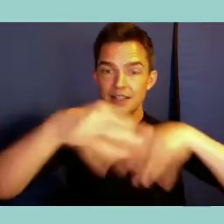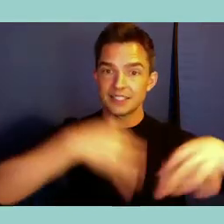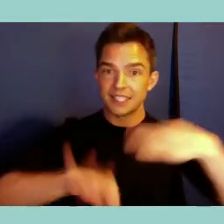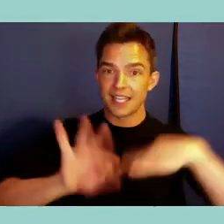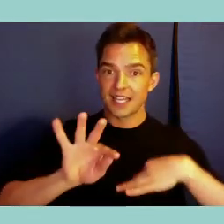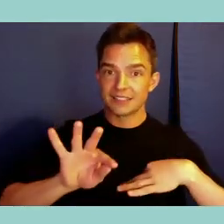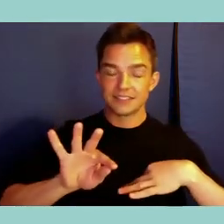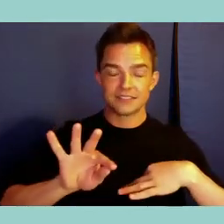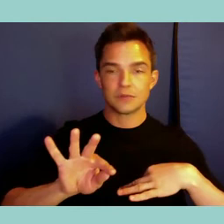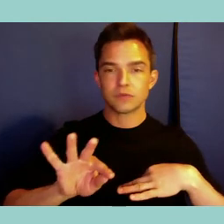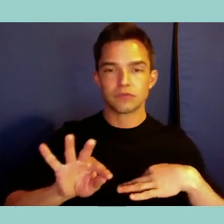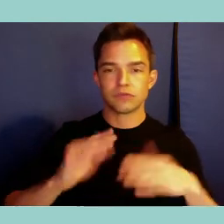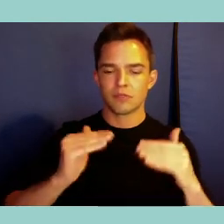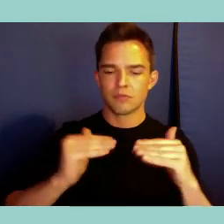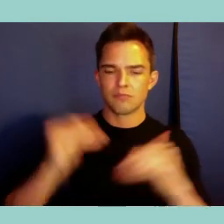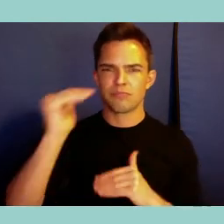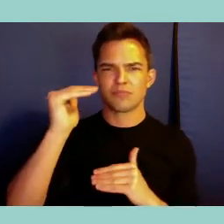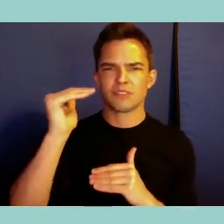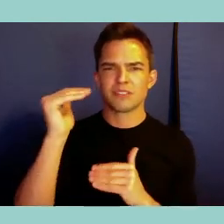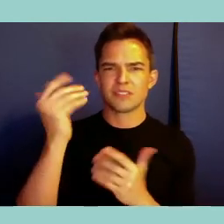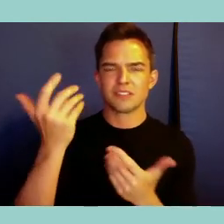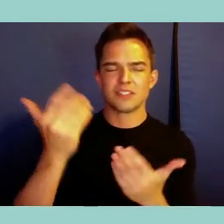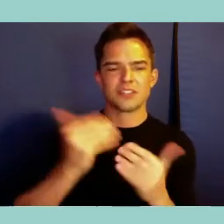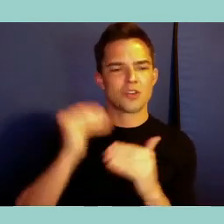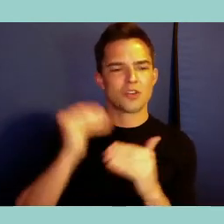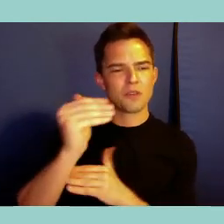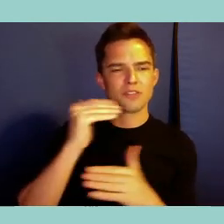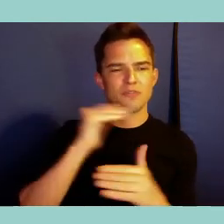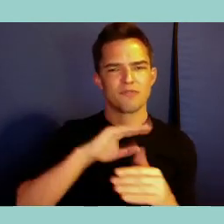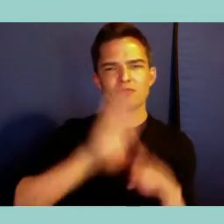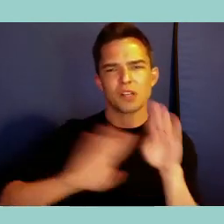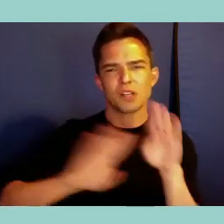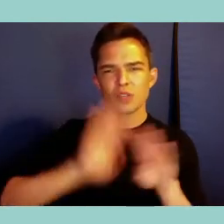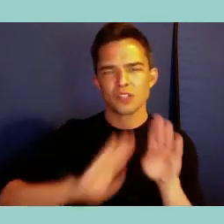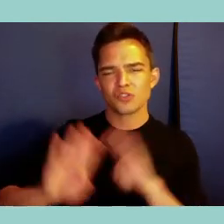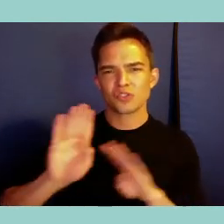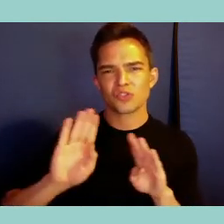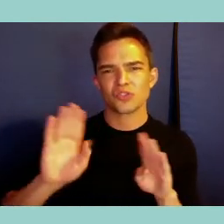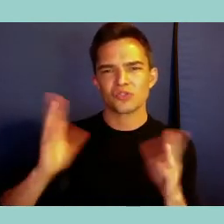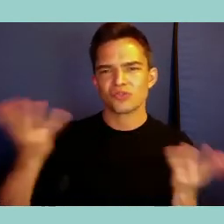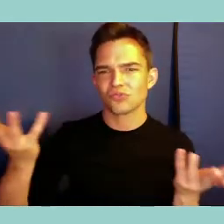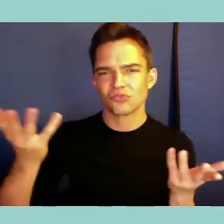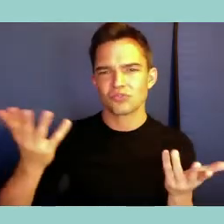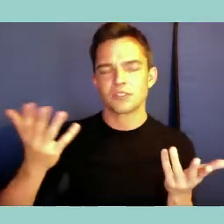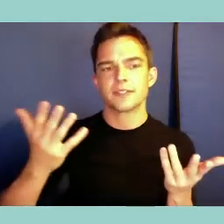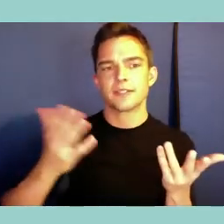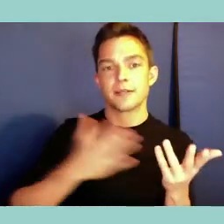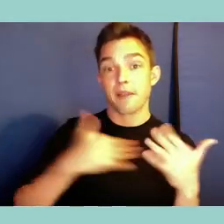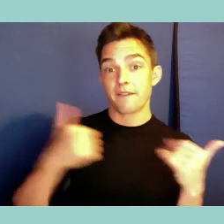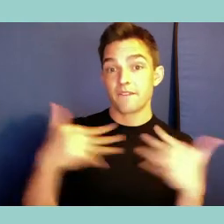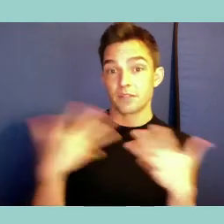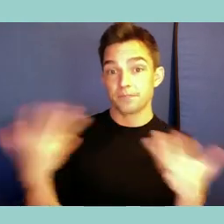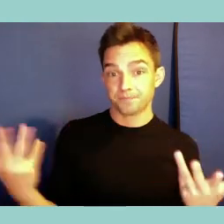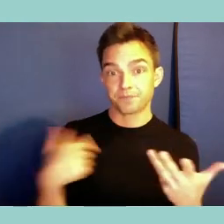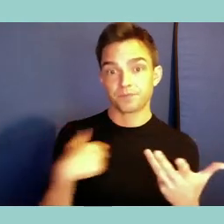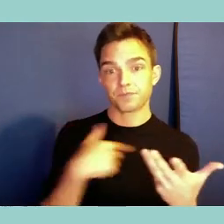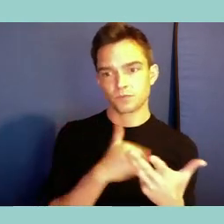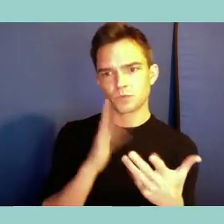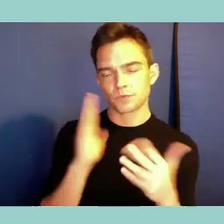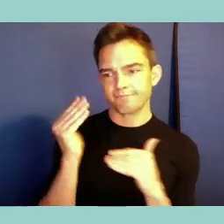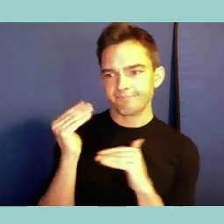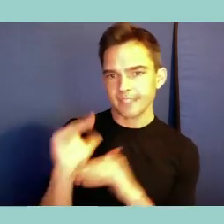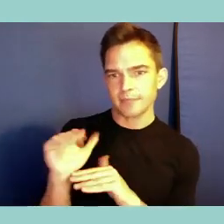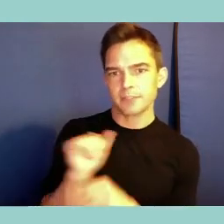Such discouragement, so much frustration. I tell you, my fear is that we will be